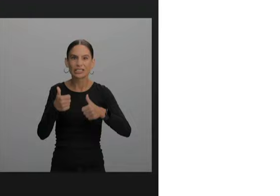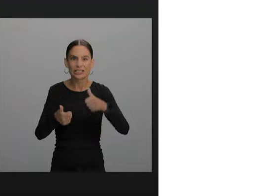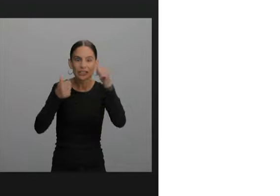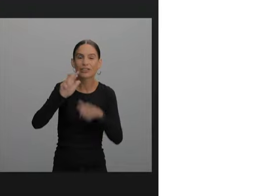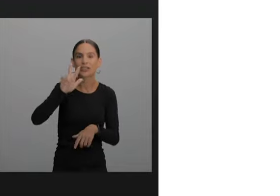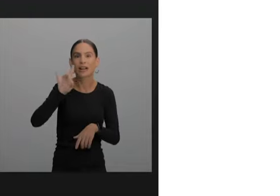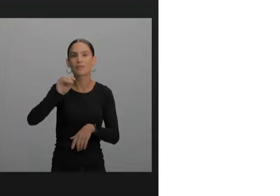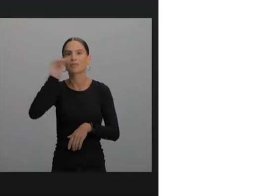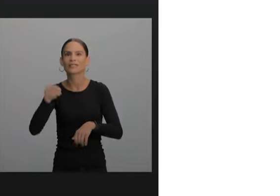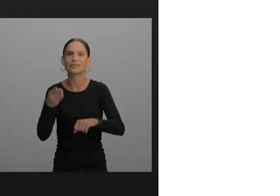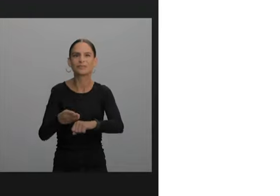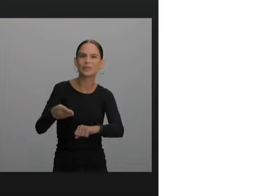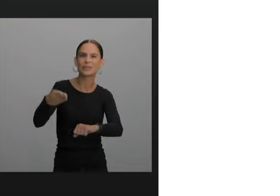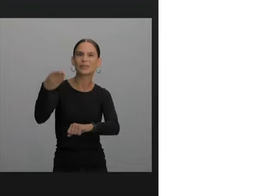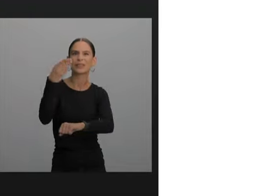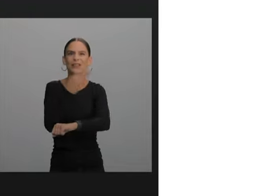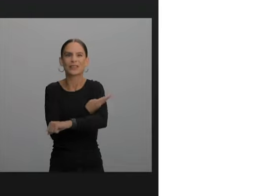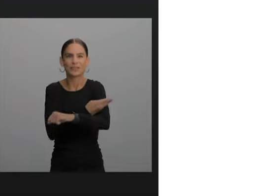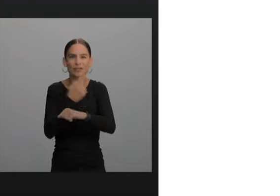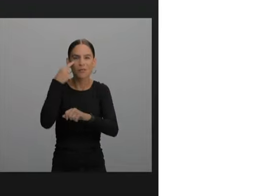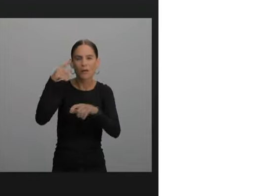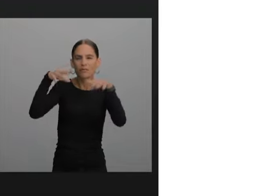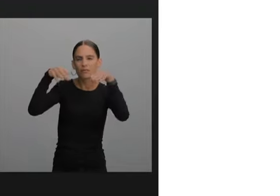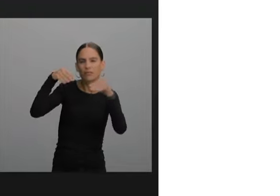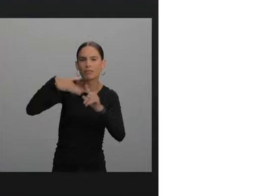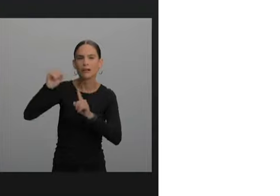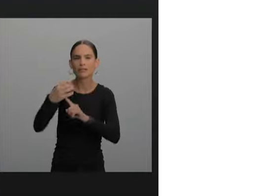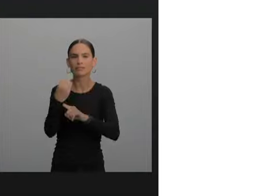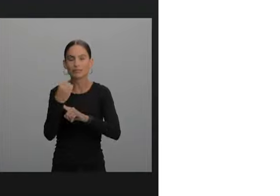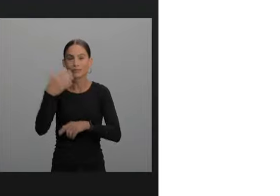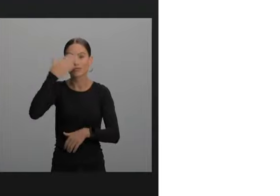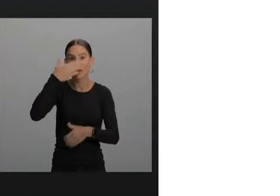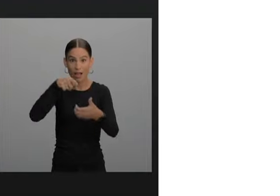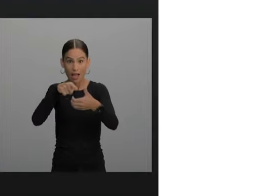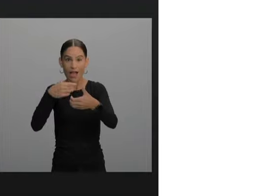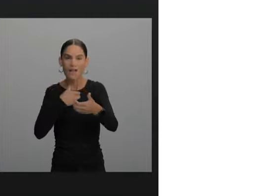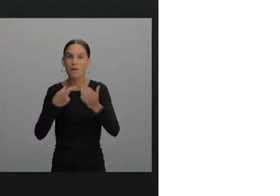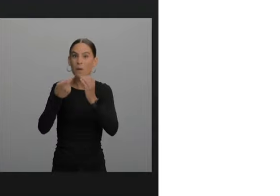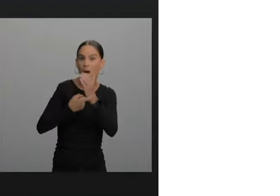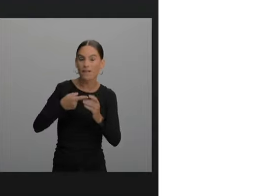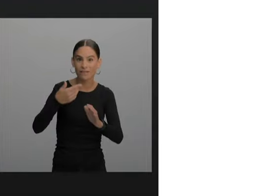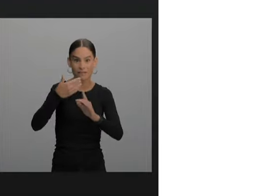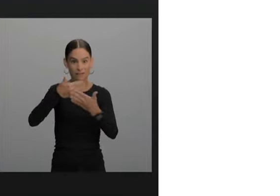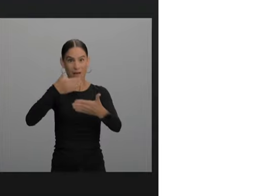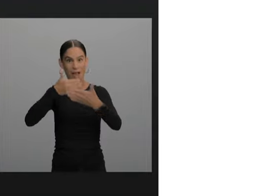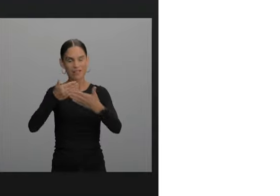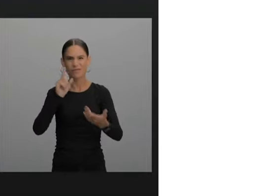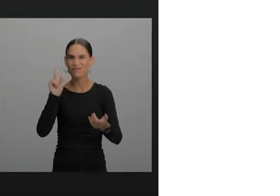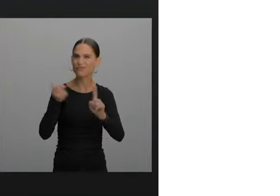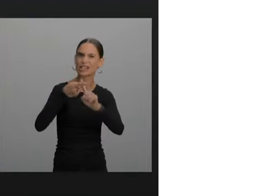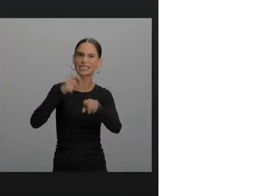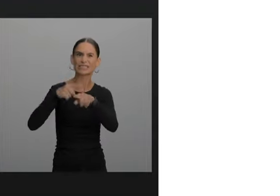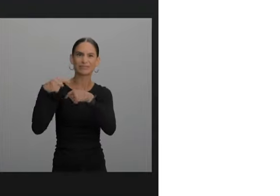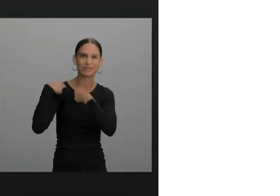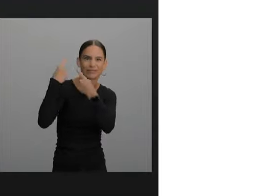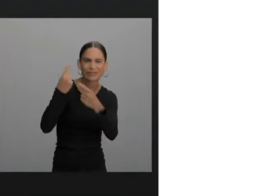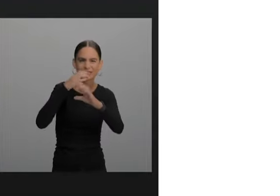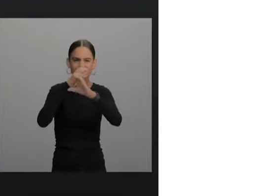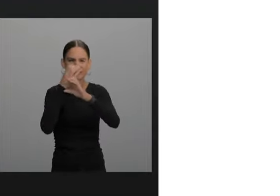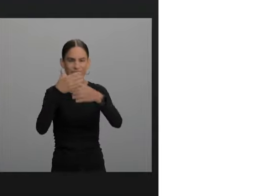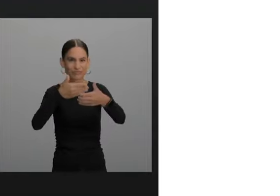bad. The new front camera has autofocus for the first time, so it can focus clearly at multiple distances.